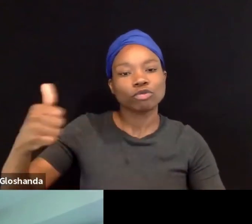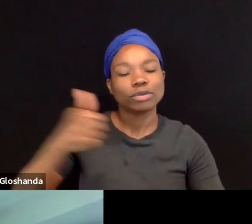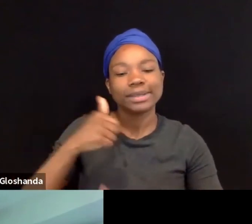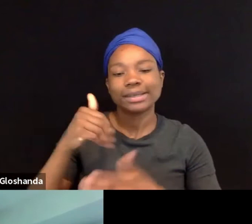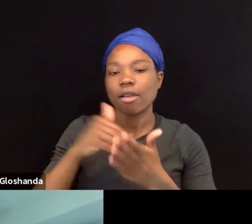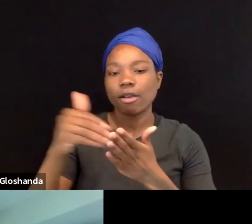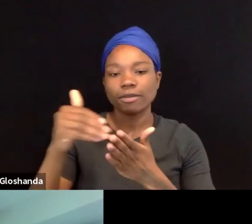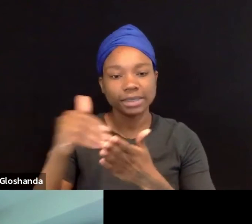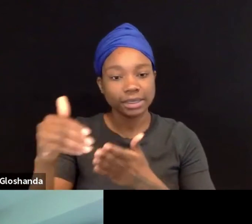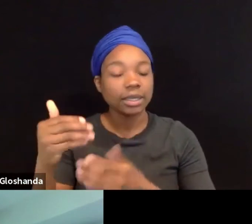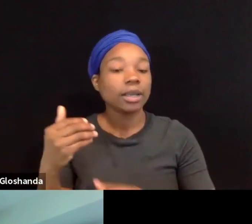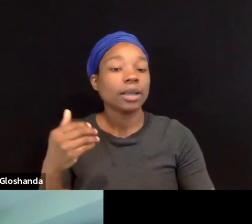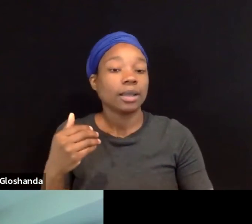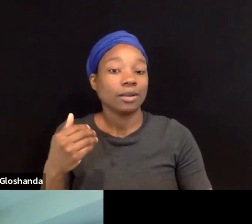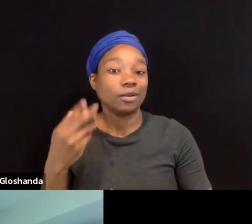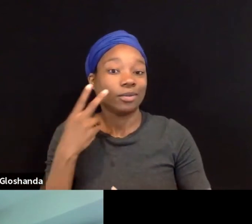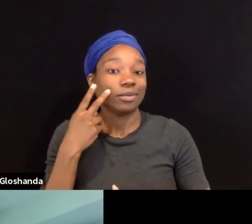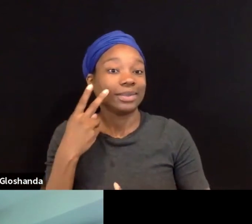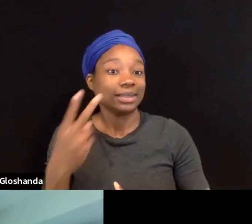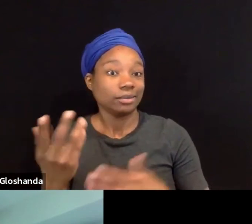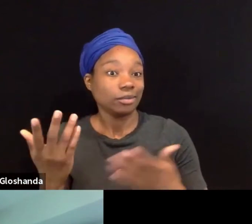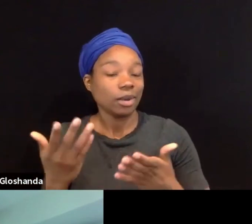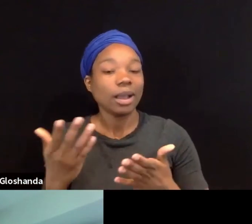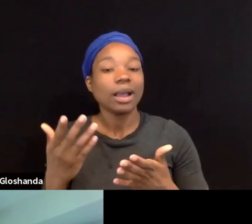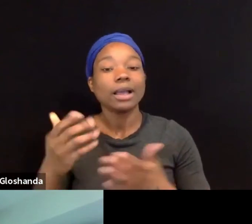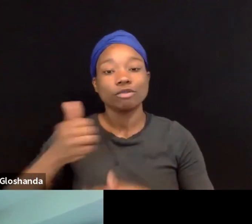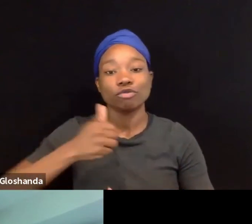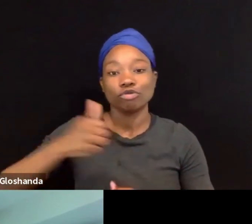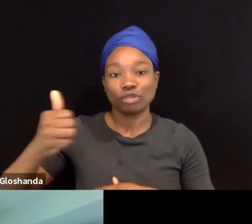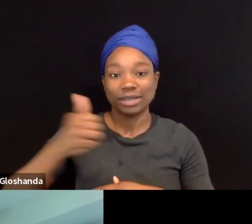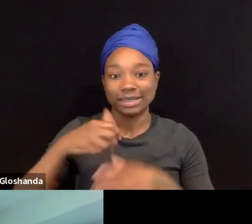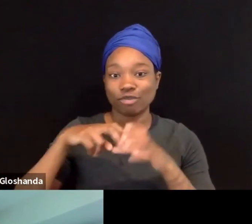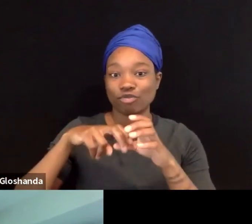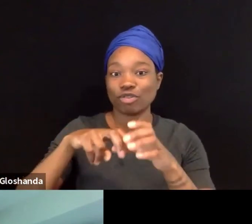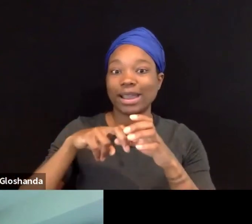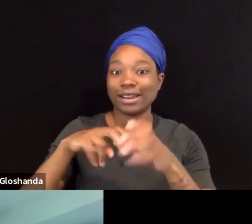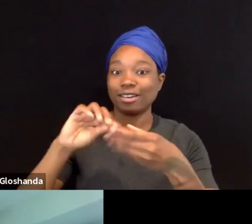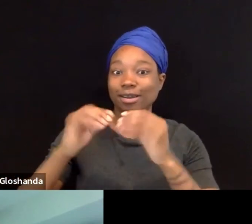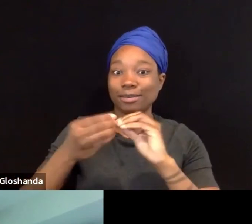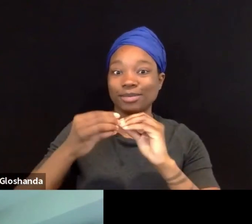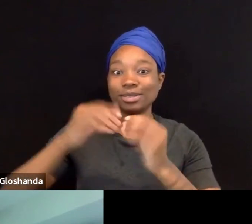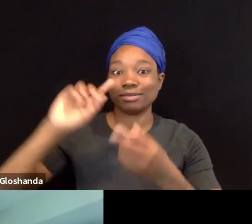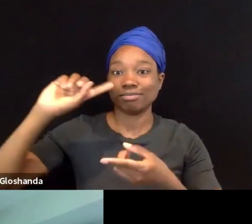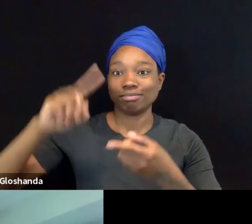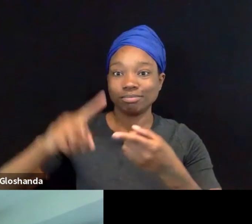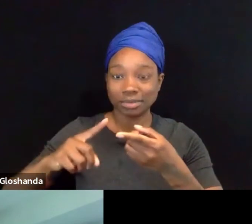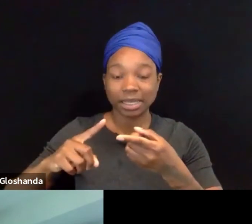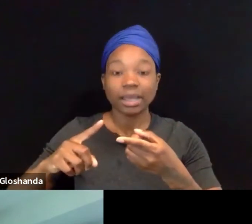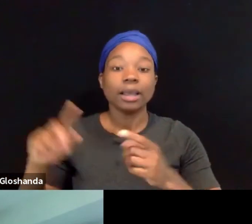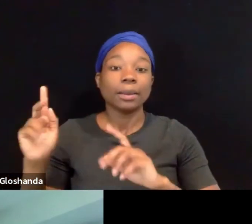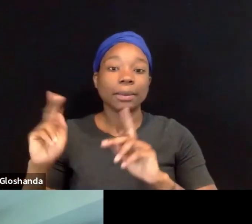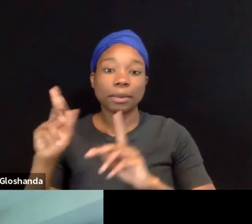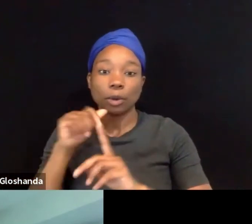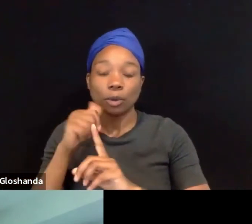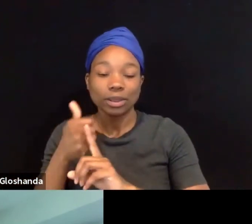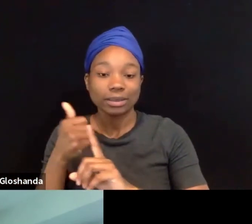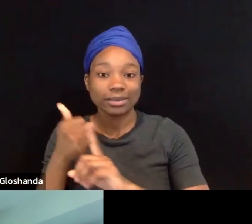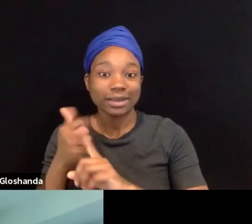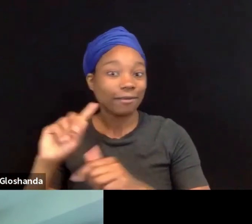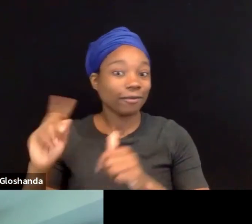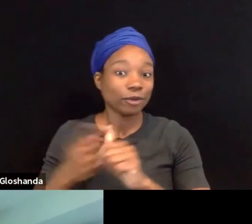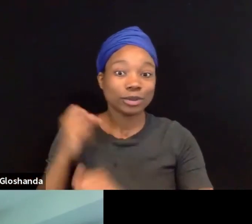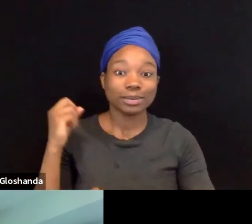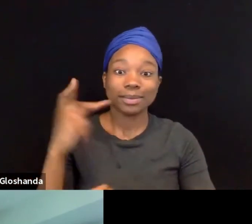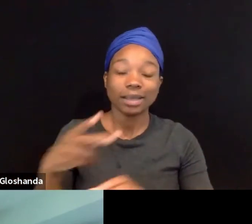is, transit ridership has taken a hit. And the first people back to riding transit were in those critical service jobs, some